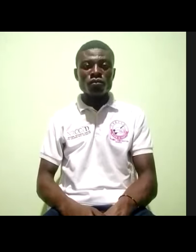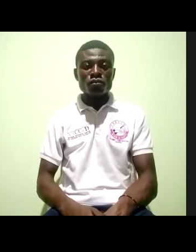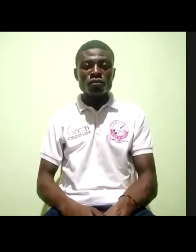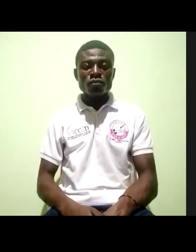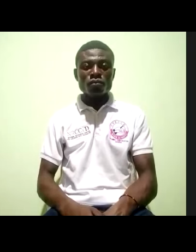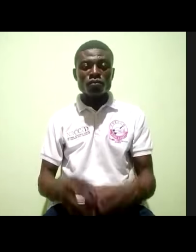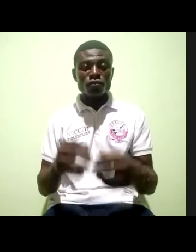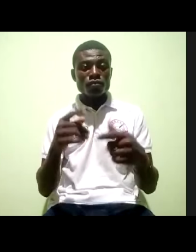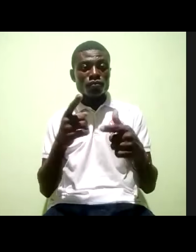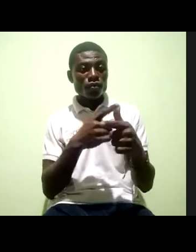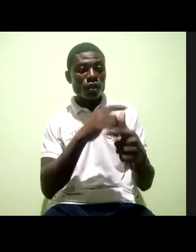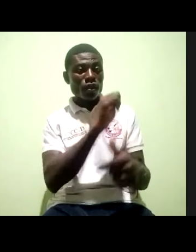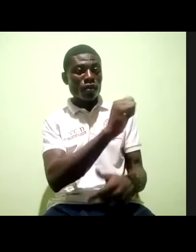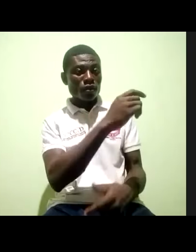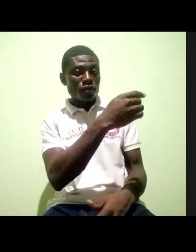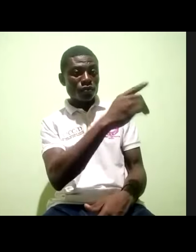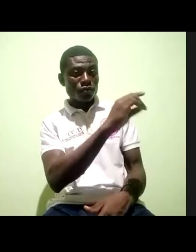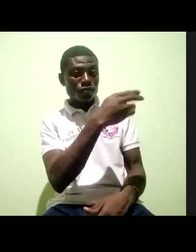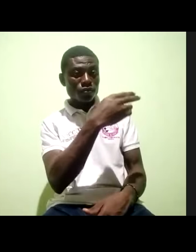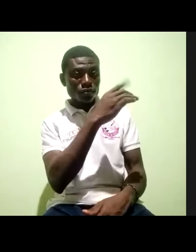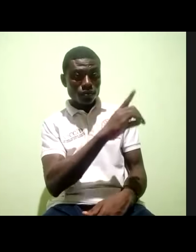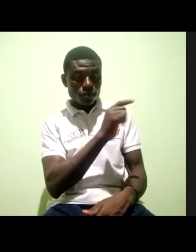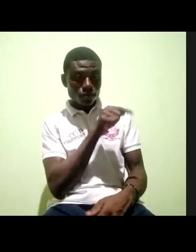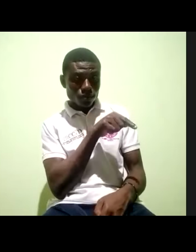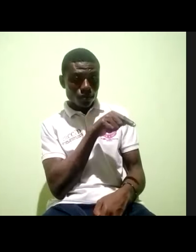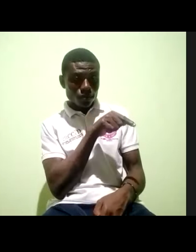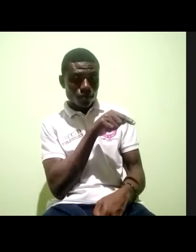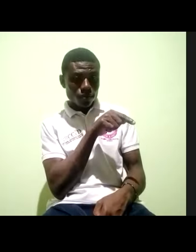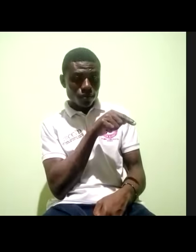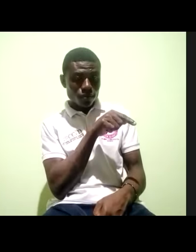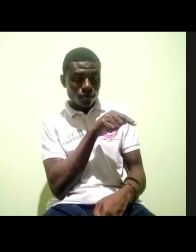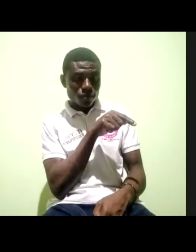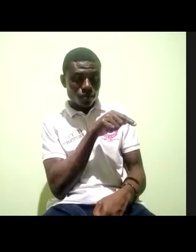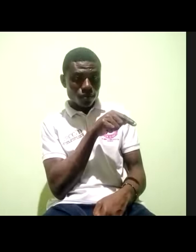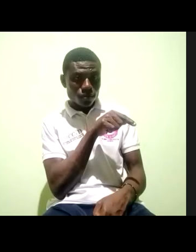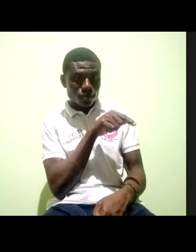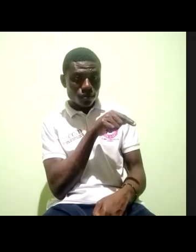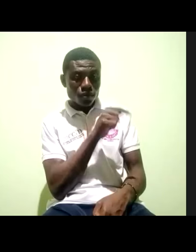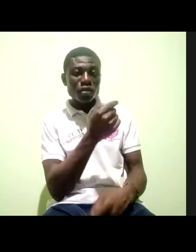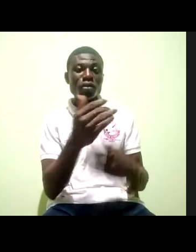So in ADHD, okay, let me go back.